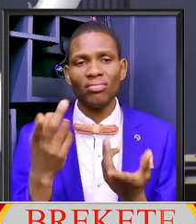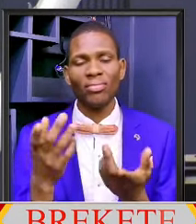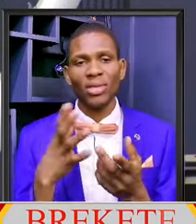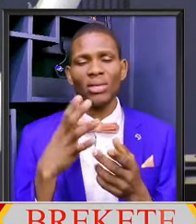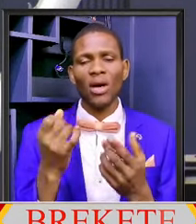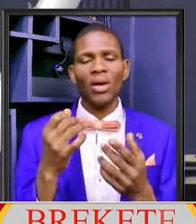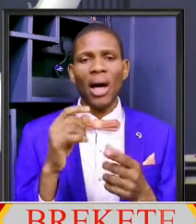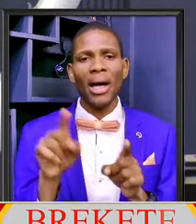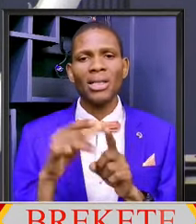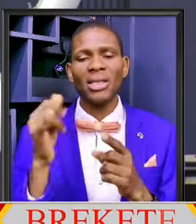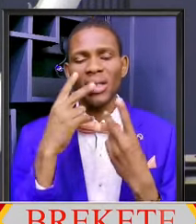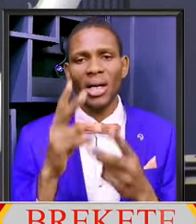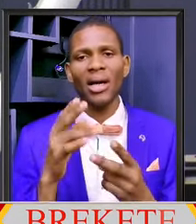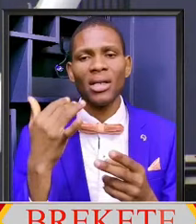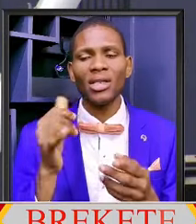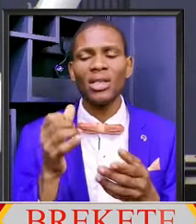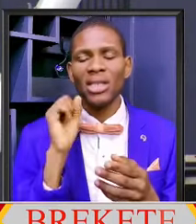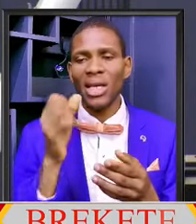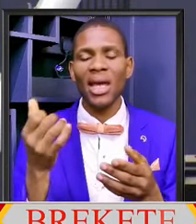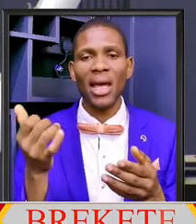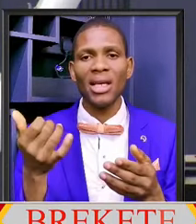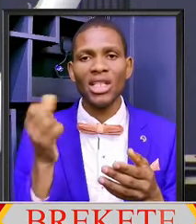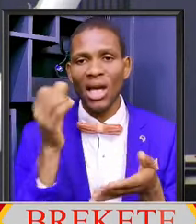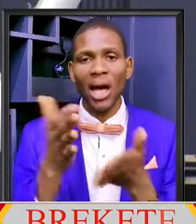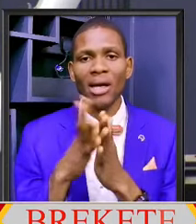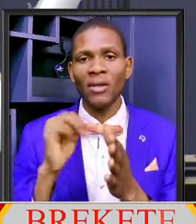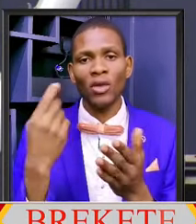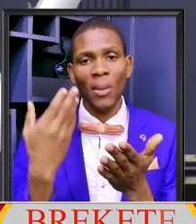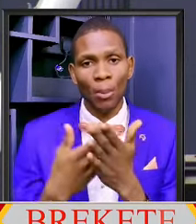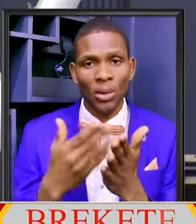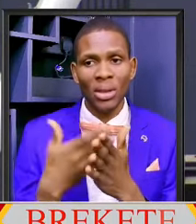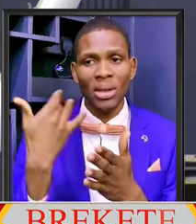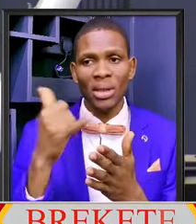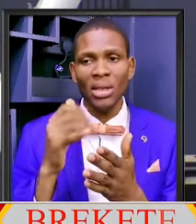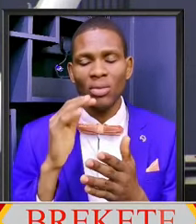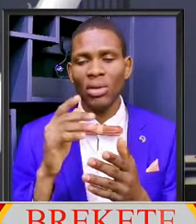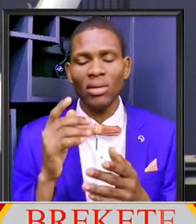they go begin to vex with the woman. They keep malice. I